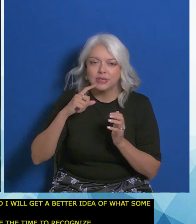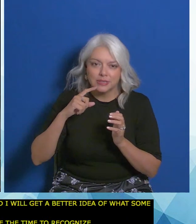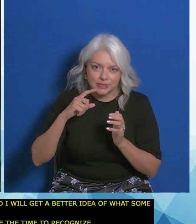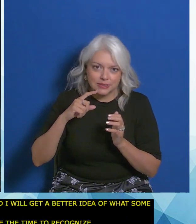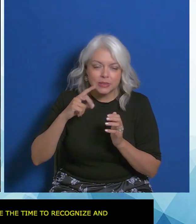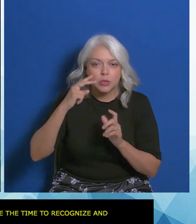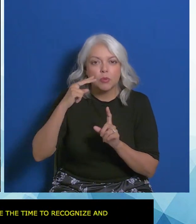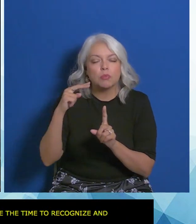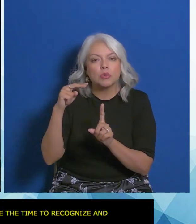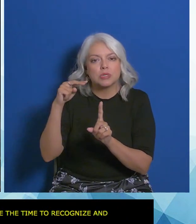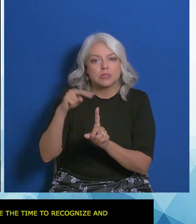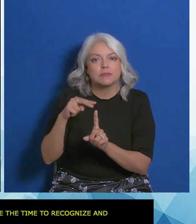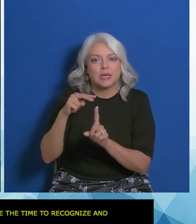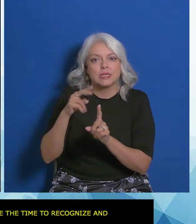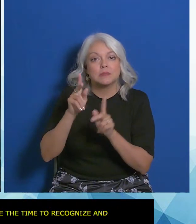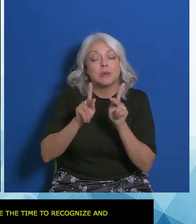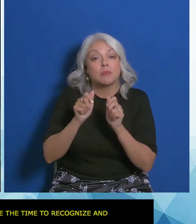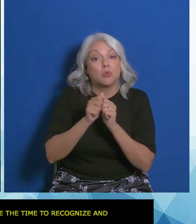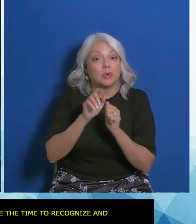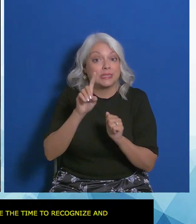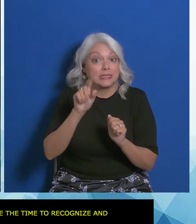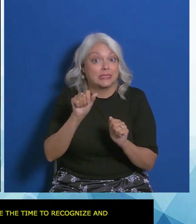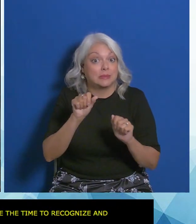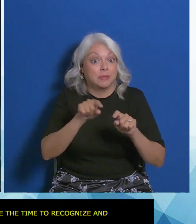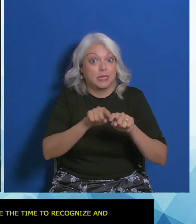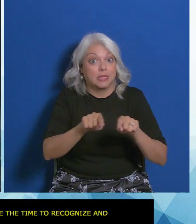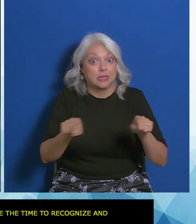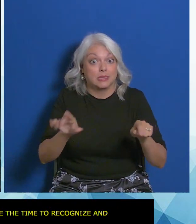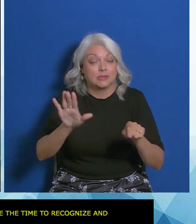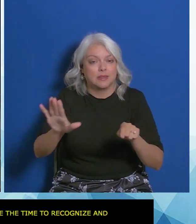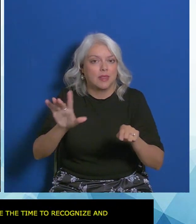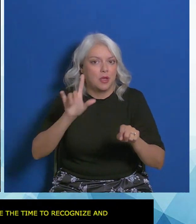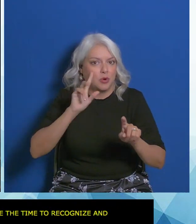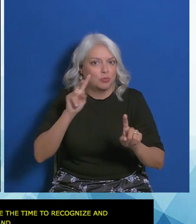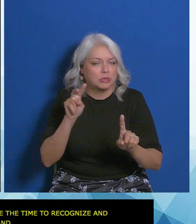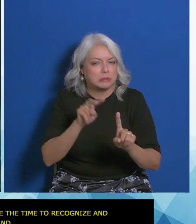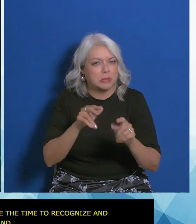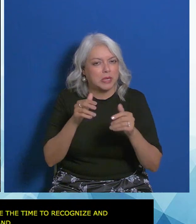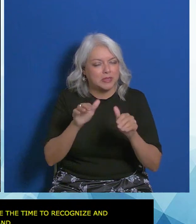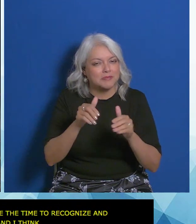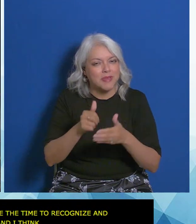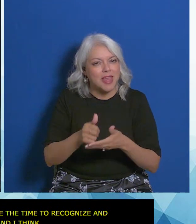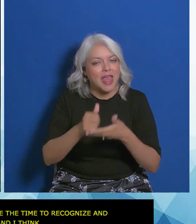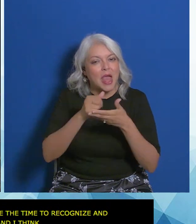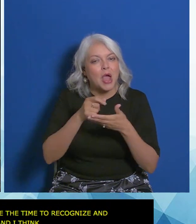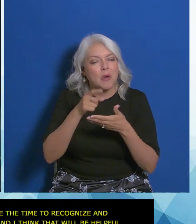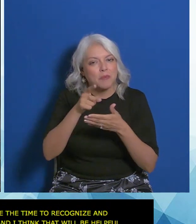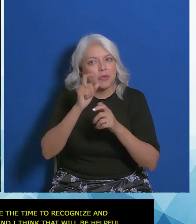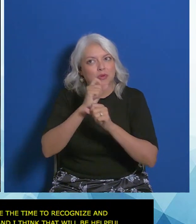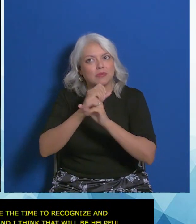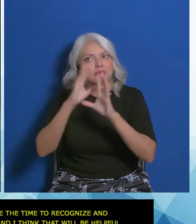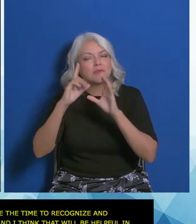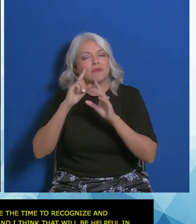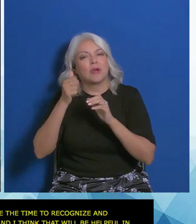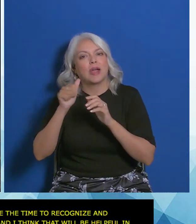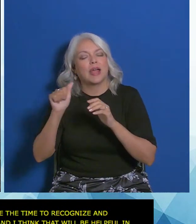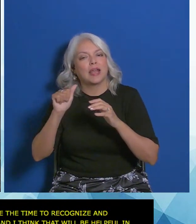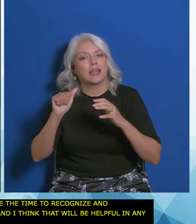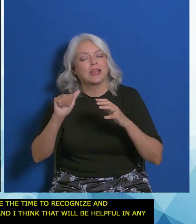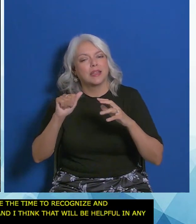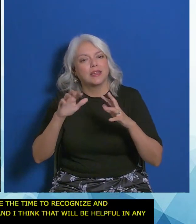the perspective of individuals with disabilities. I think that will be helpful in any sort of conflict